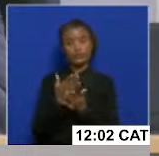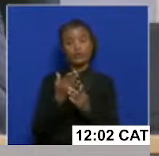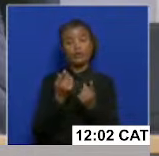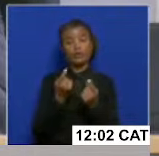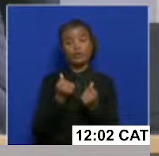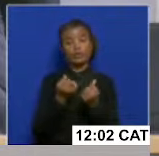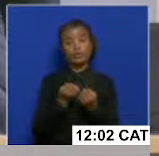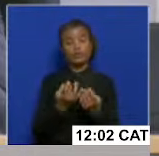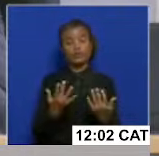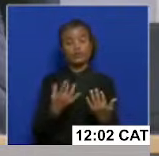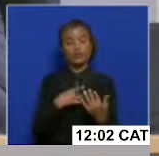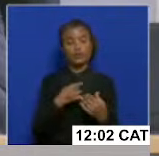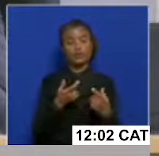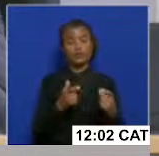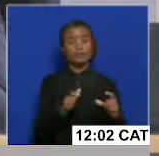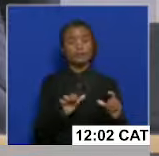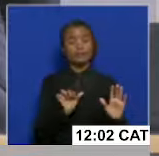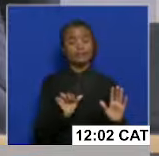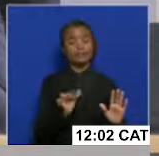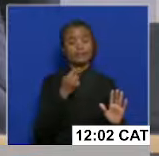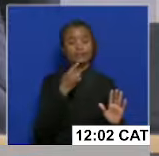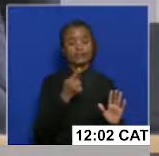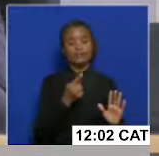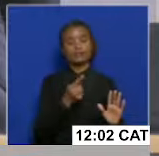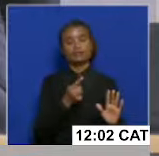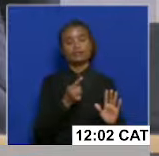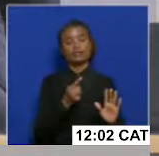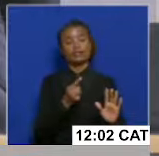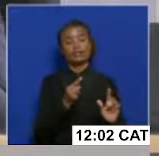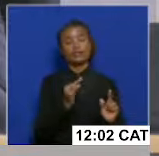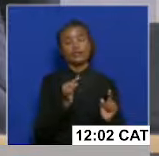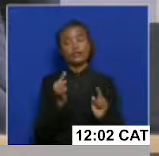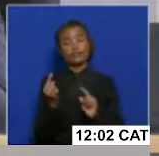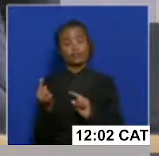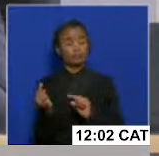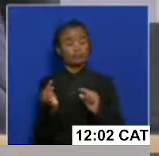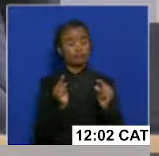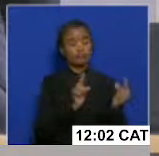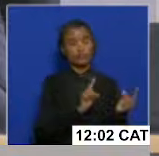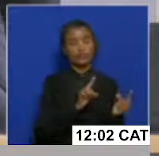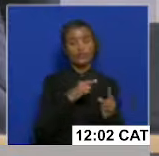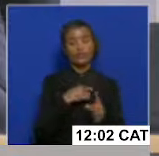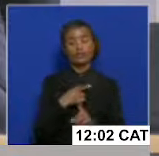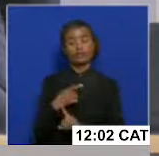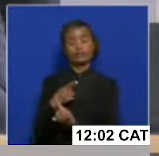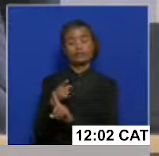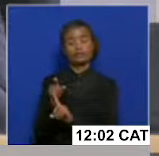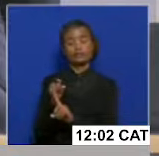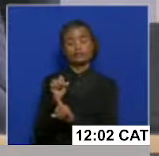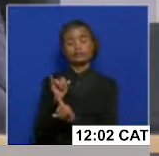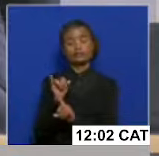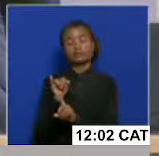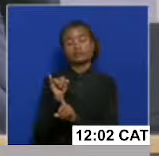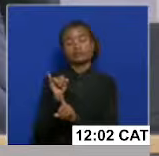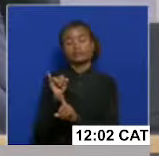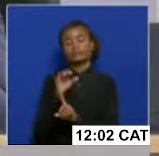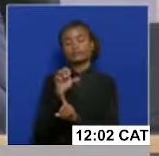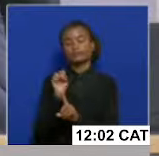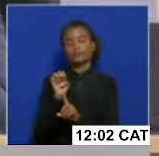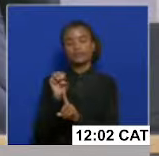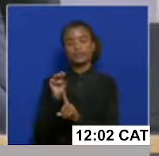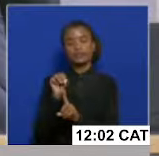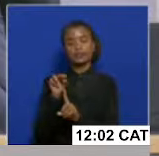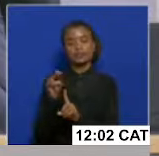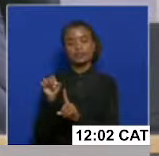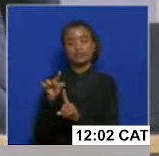forth, because Mr. Salmon was not happy with the quality of the stones, and there was then a